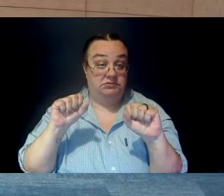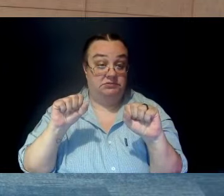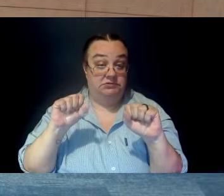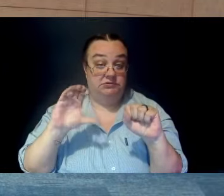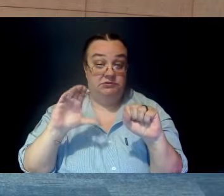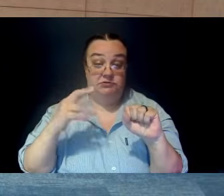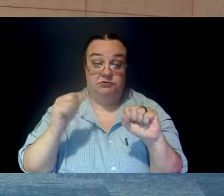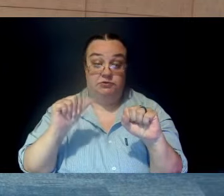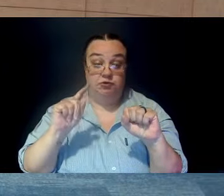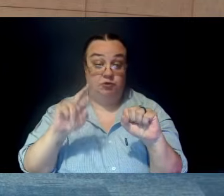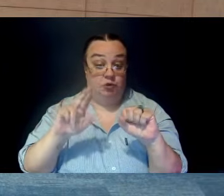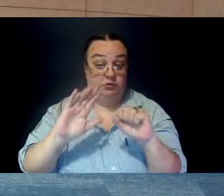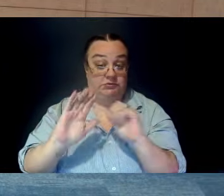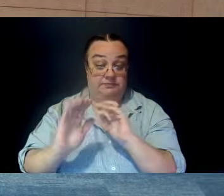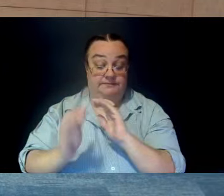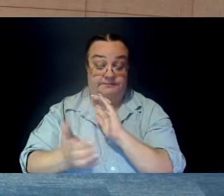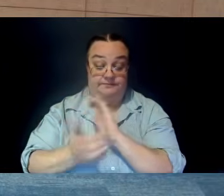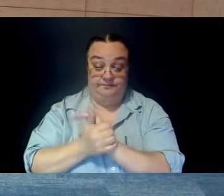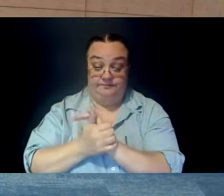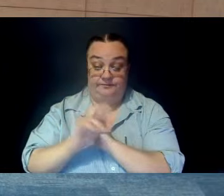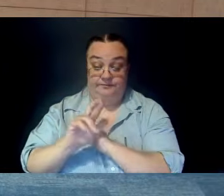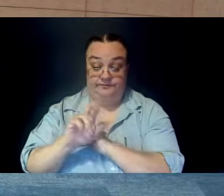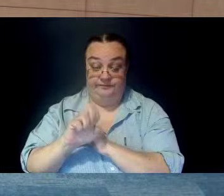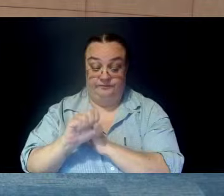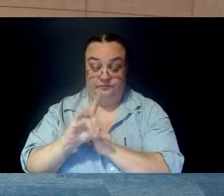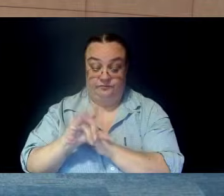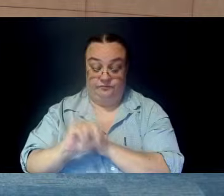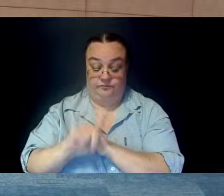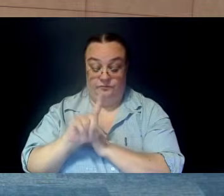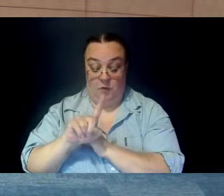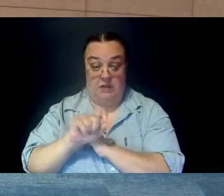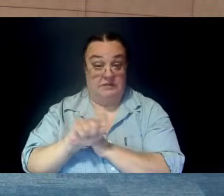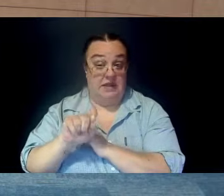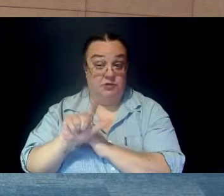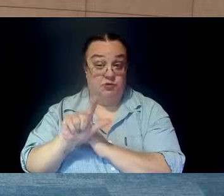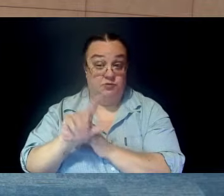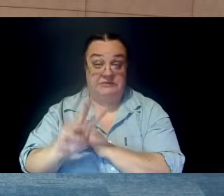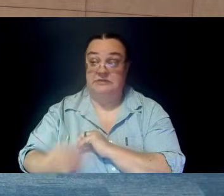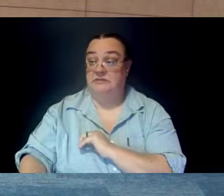Charter Amendment Resolution 1-26?